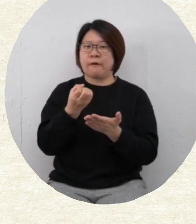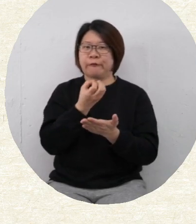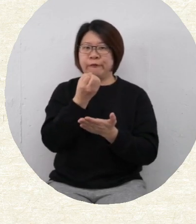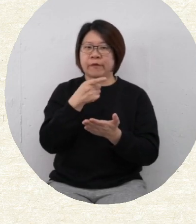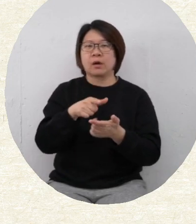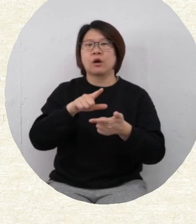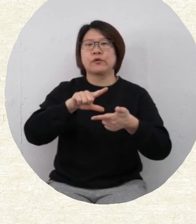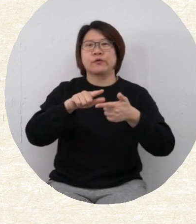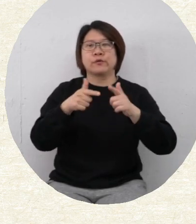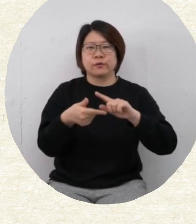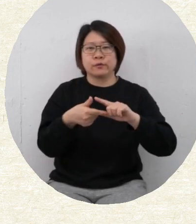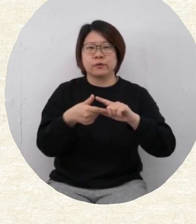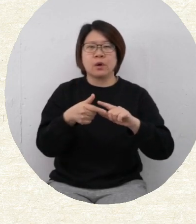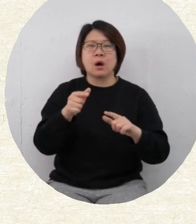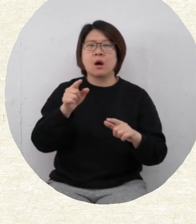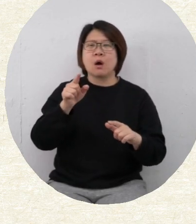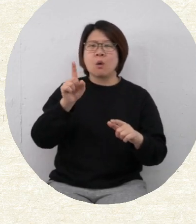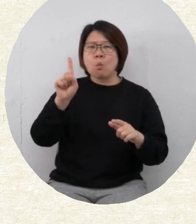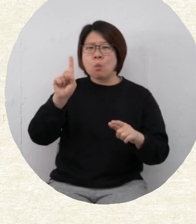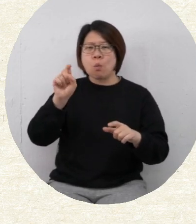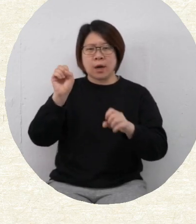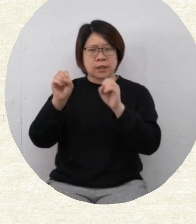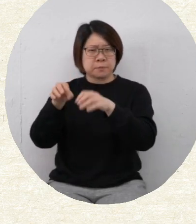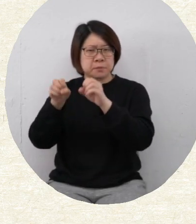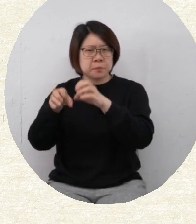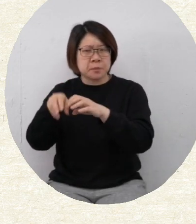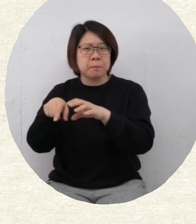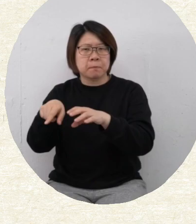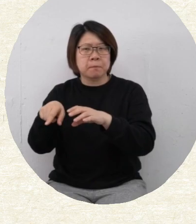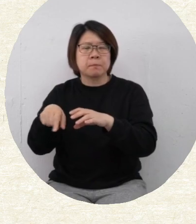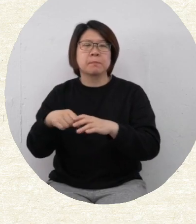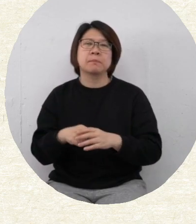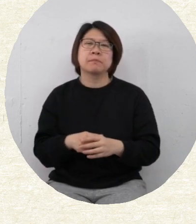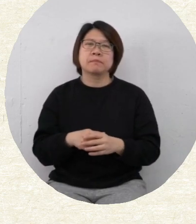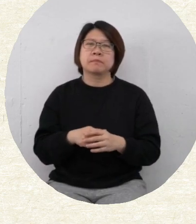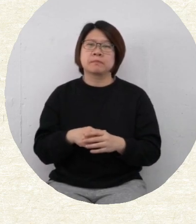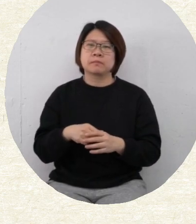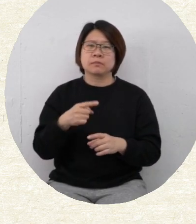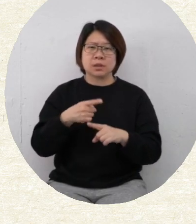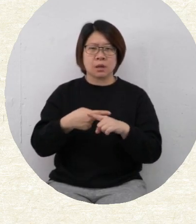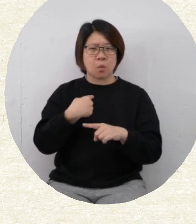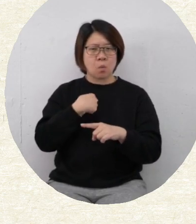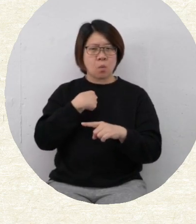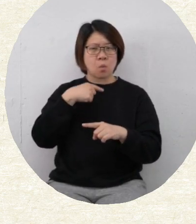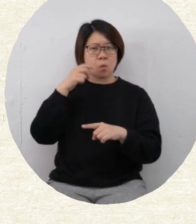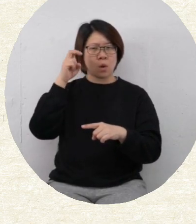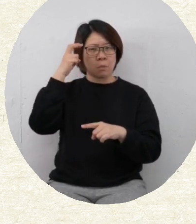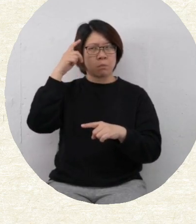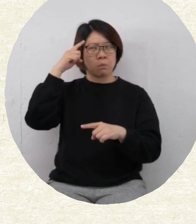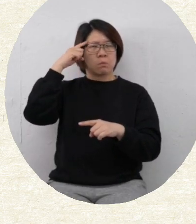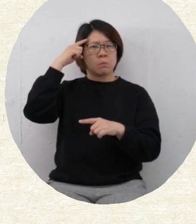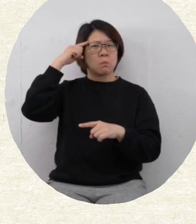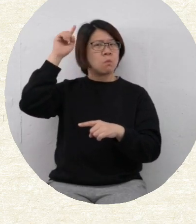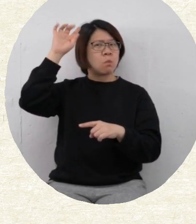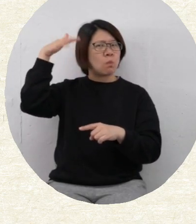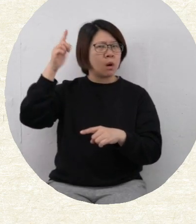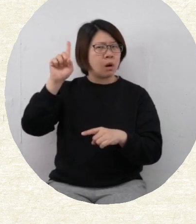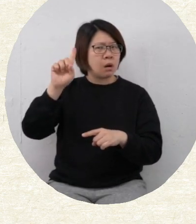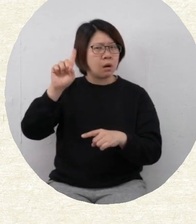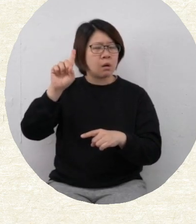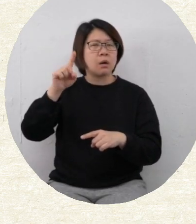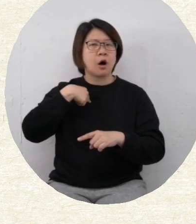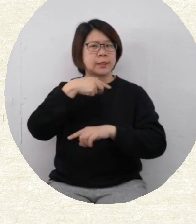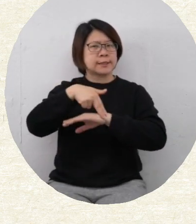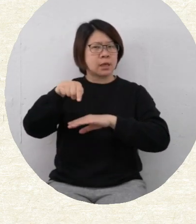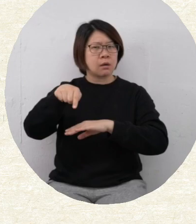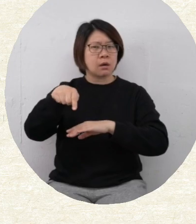of prints, and I can see the connection visually between your work and all those things. Yeah, and a